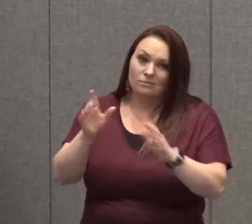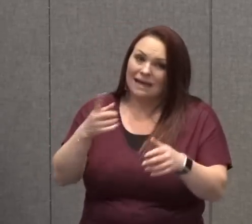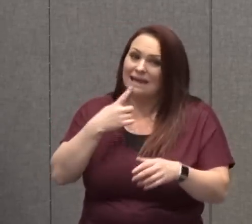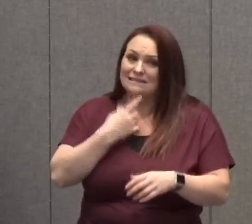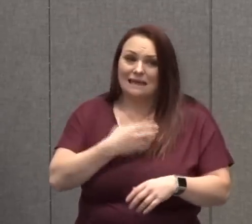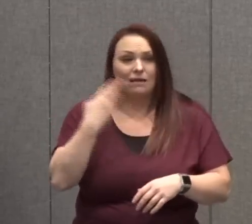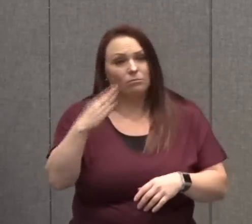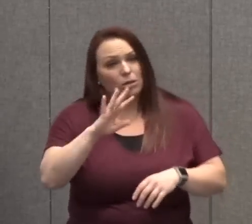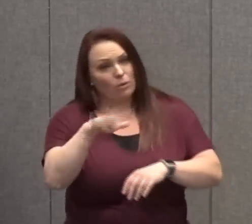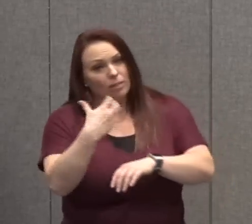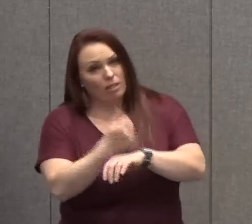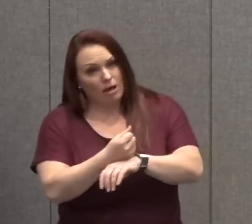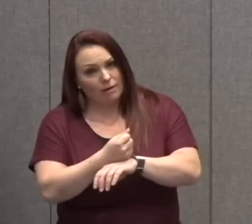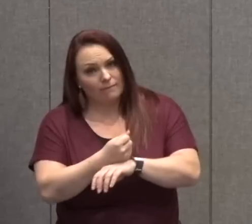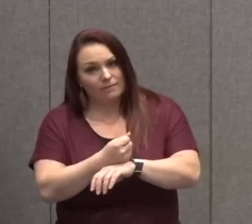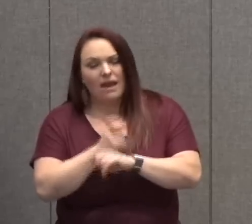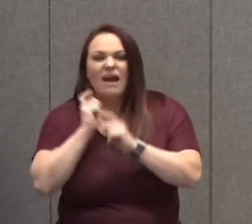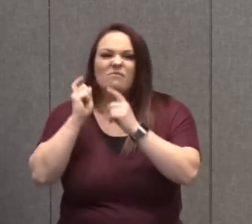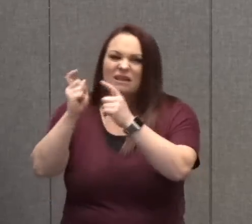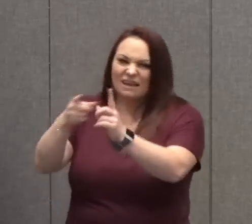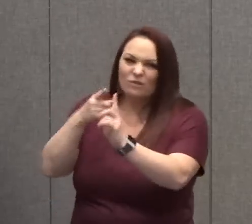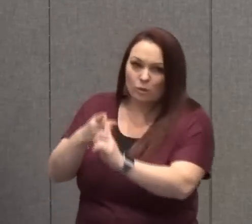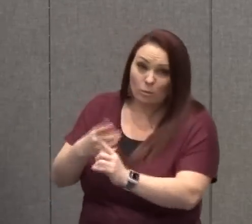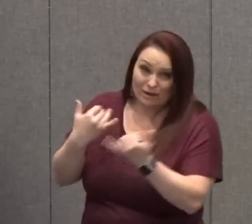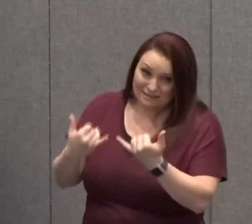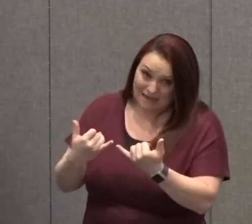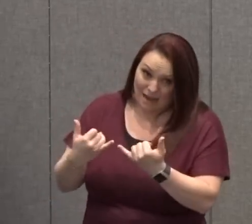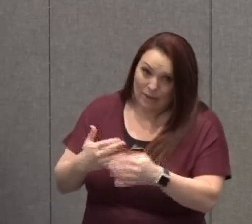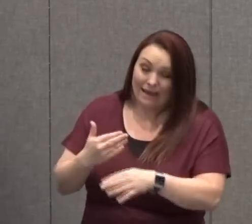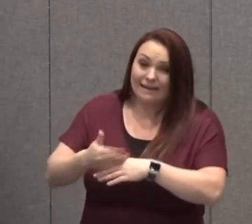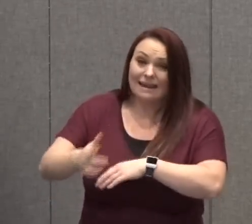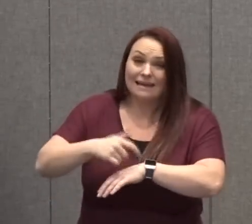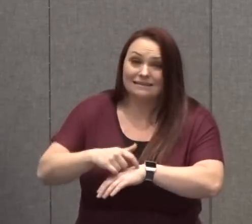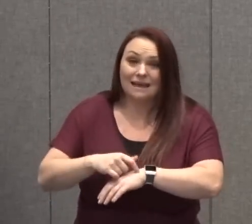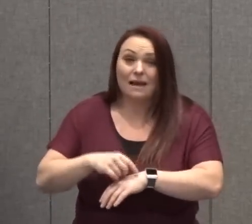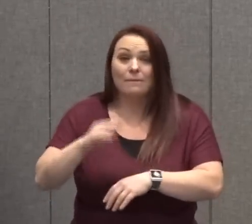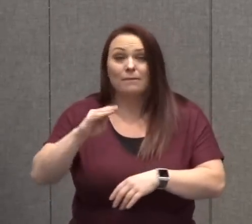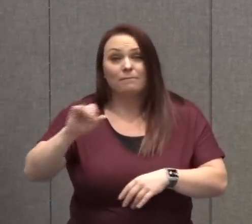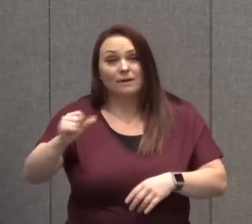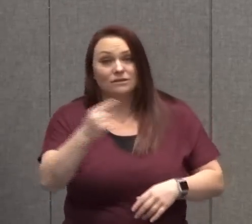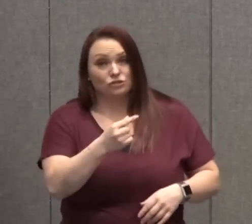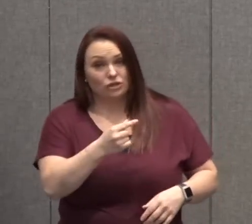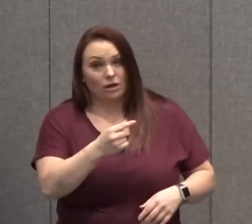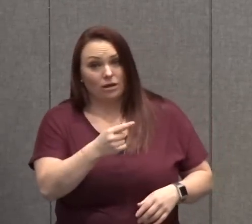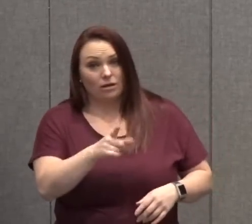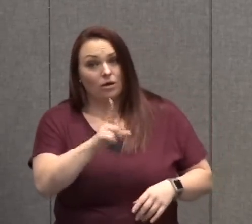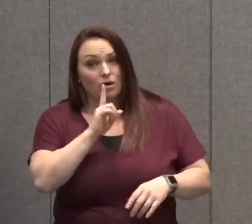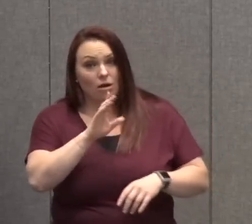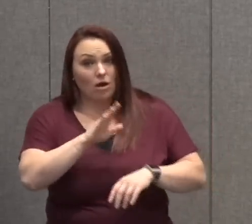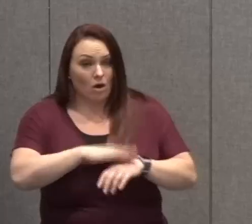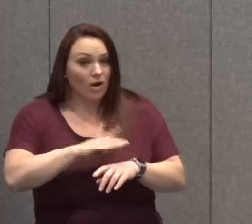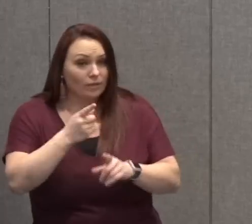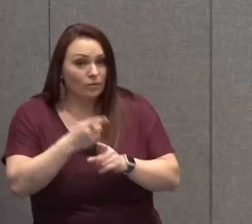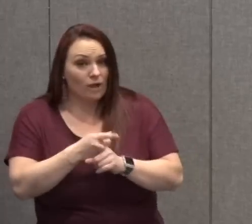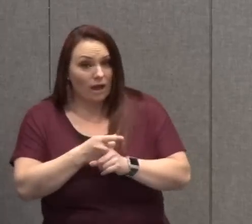blue lock well I'm gonna go ahead and give you the points this time next time they go to Ms. Garcia yeah and you're actually on the right